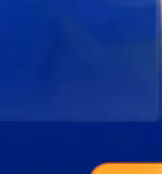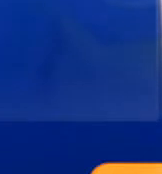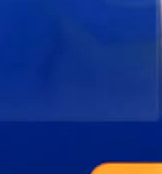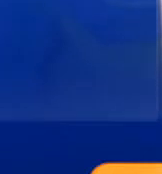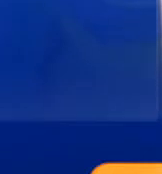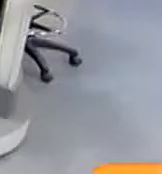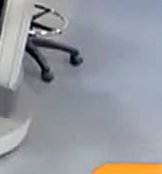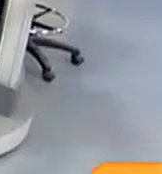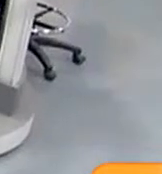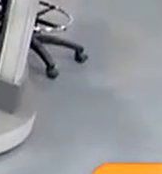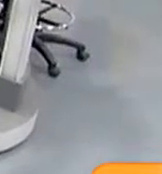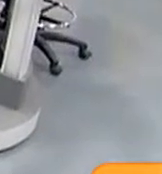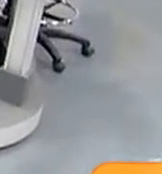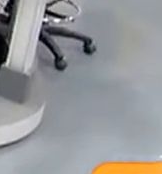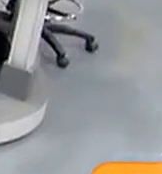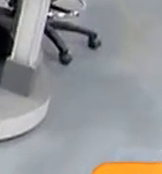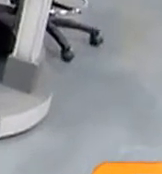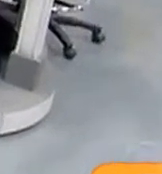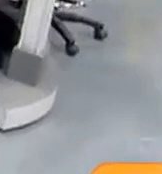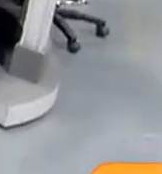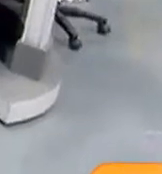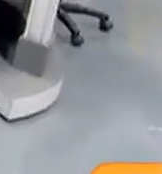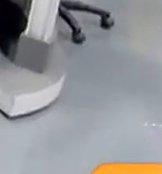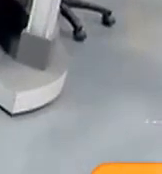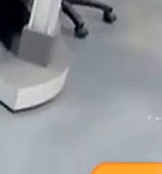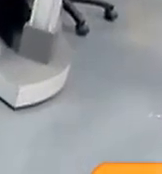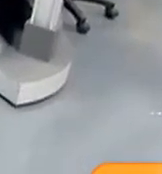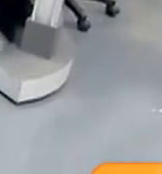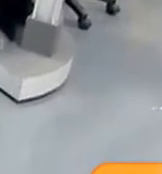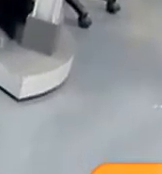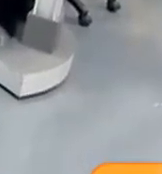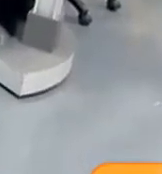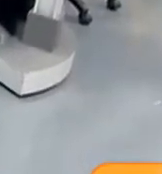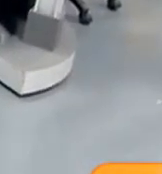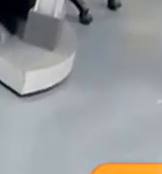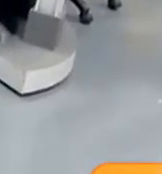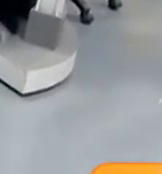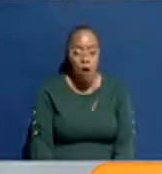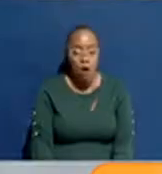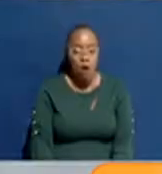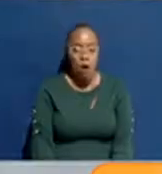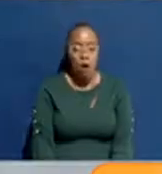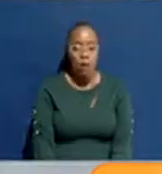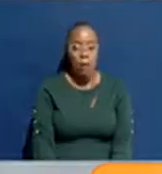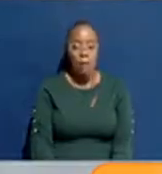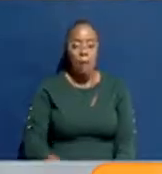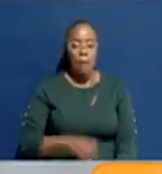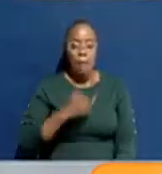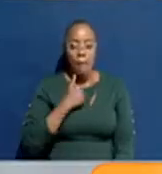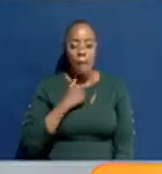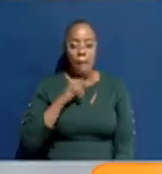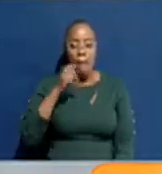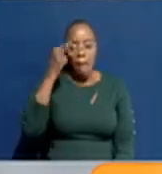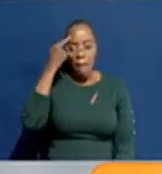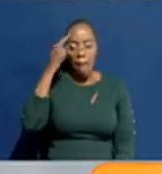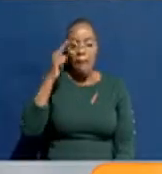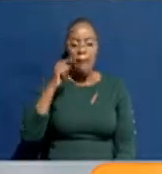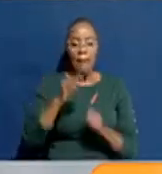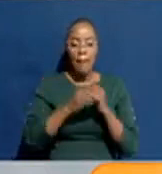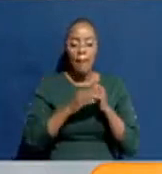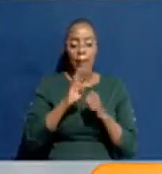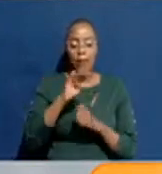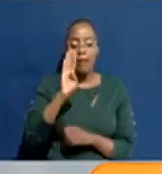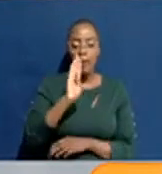why we keep struggling to send money to schools, to send money to counties, to an extent that counties now are demanding about 94 billion